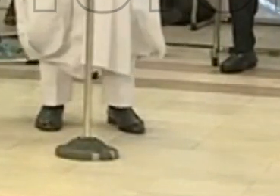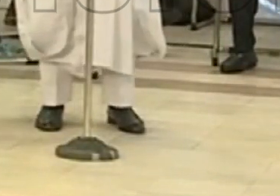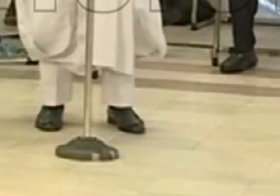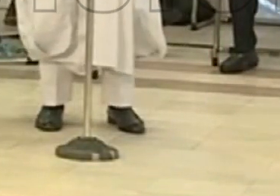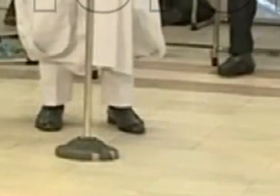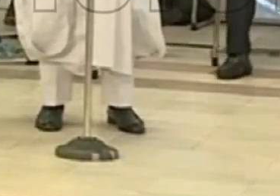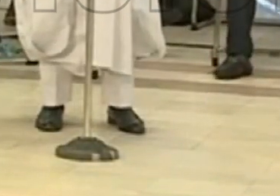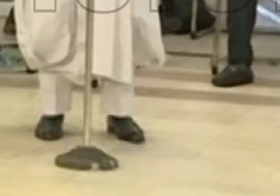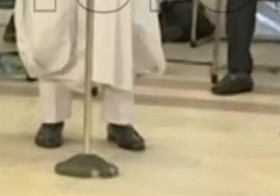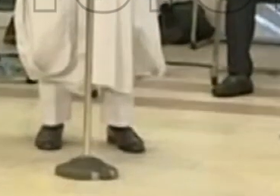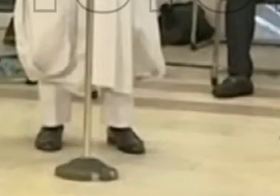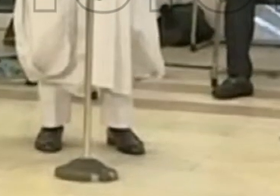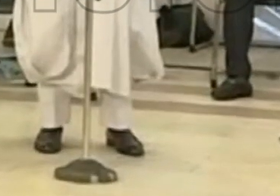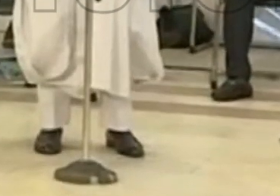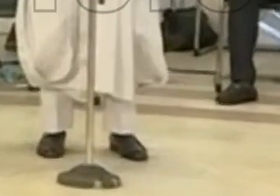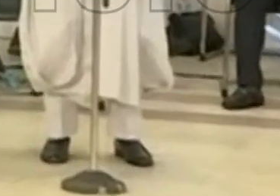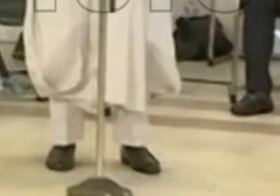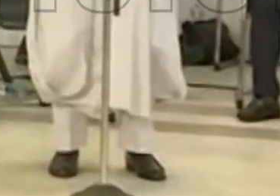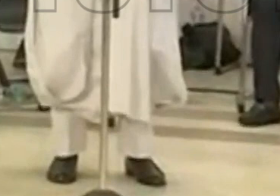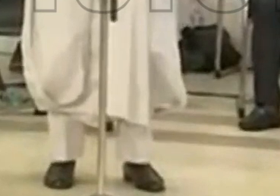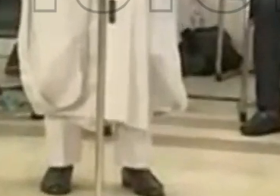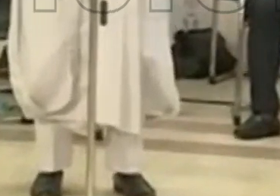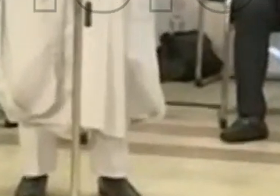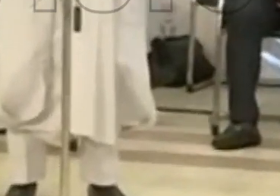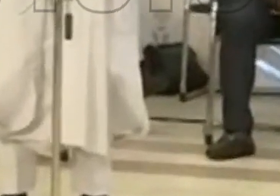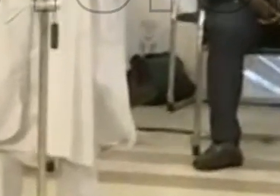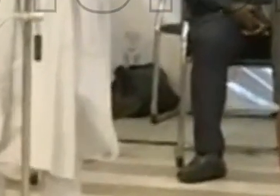Thank you, Honorable Minister of State for Health.